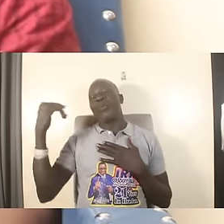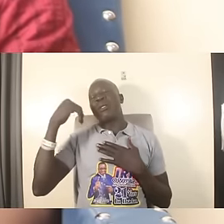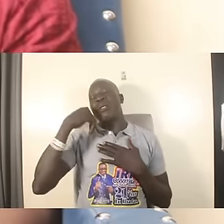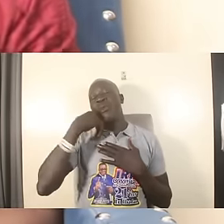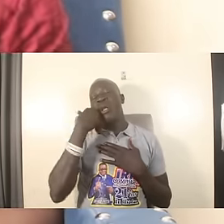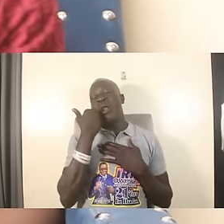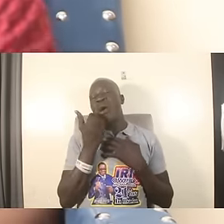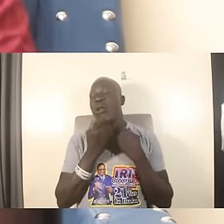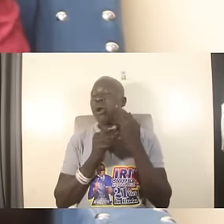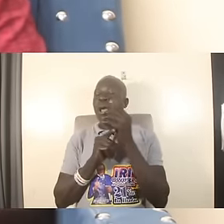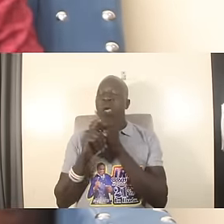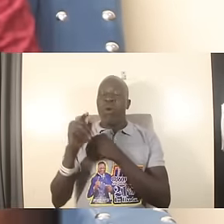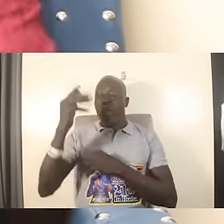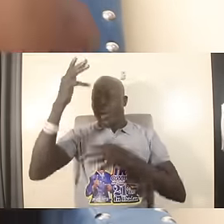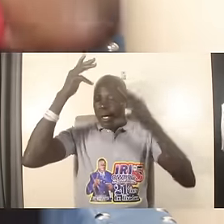Logo Baba.